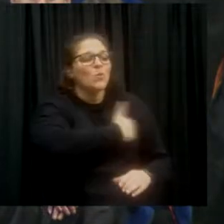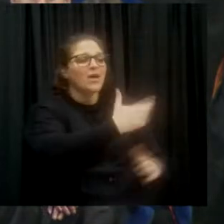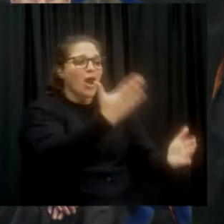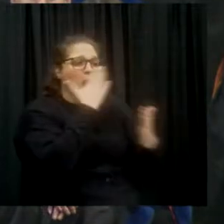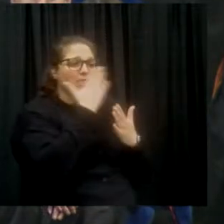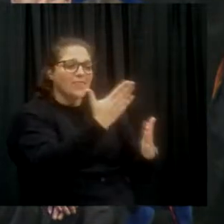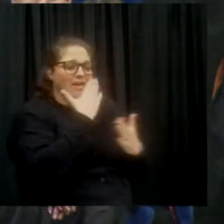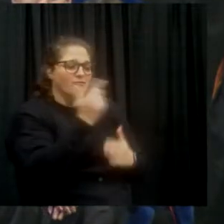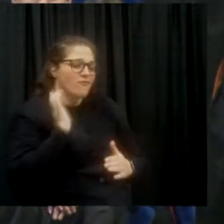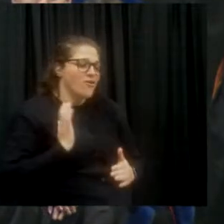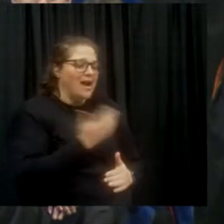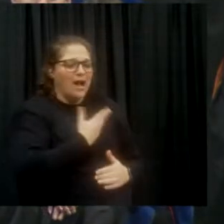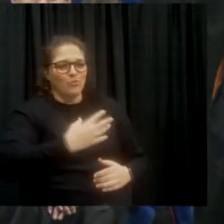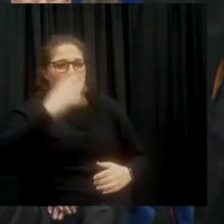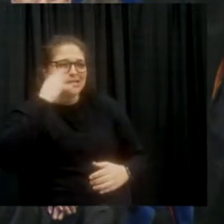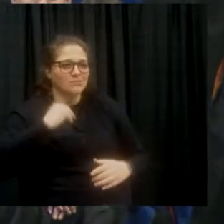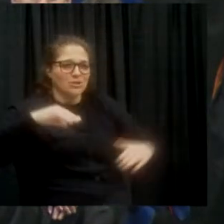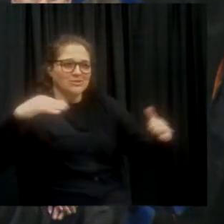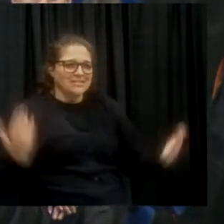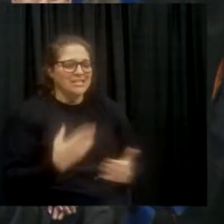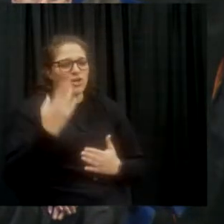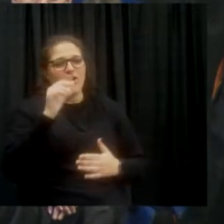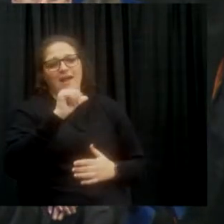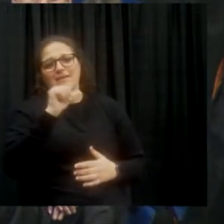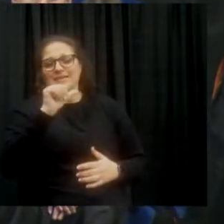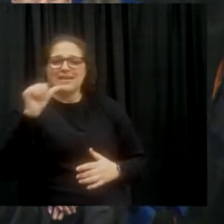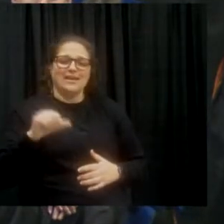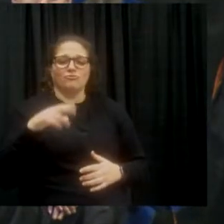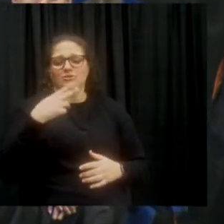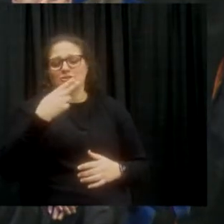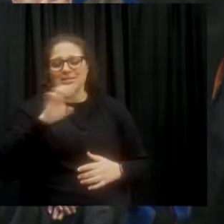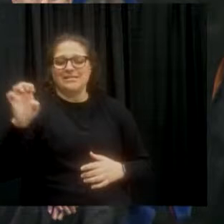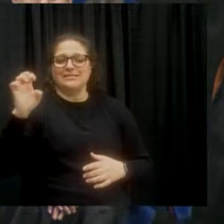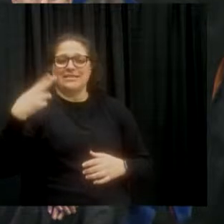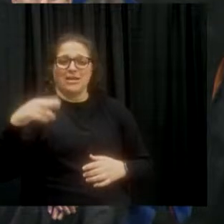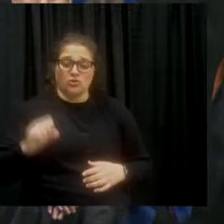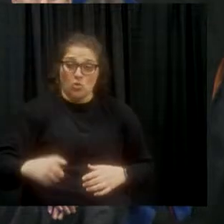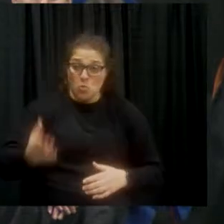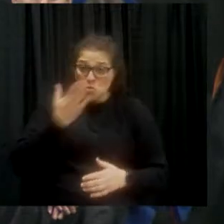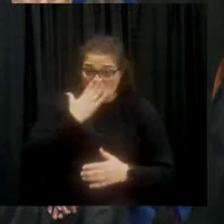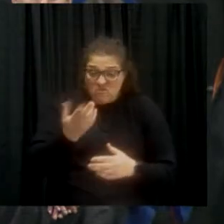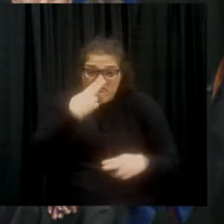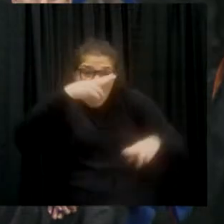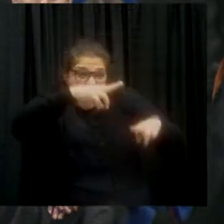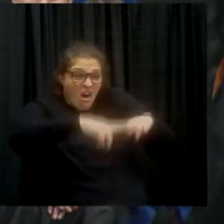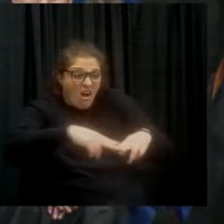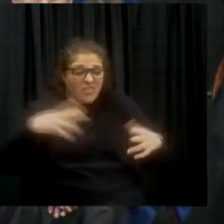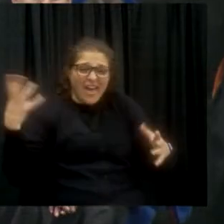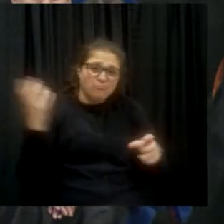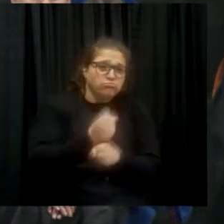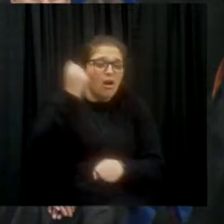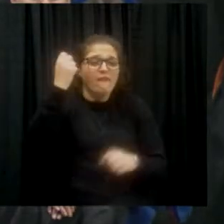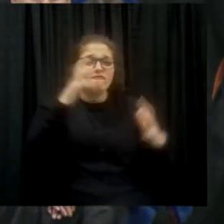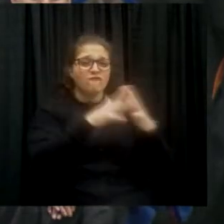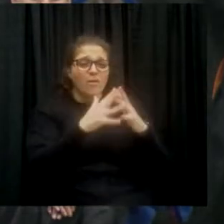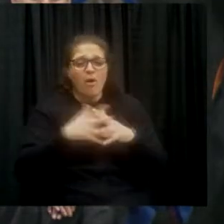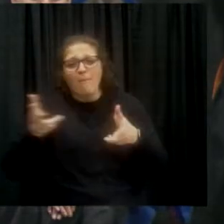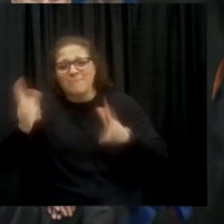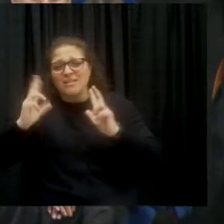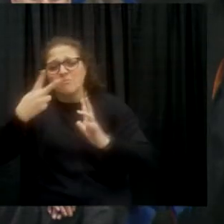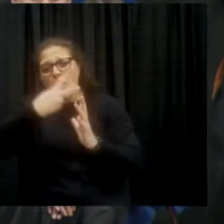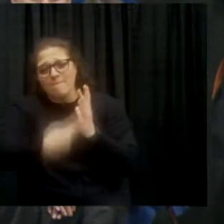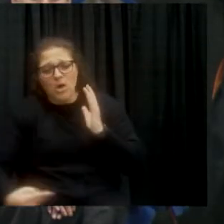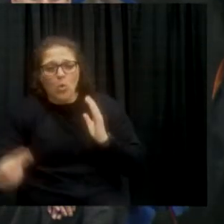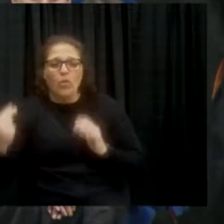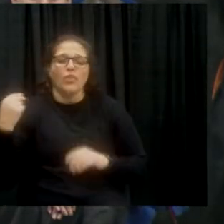grateful for our experiences at East. The good was fun, like winning state titles in football and basketball.